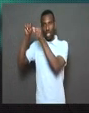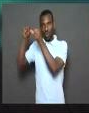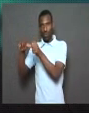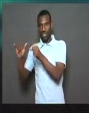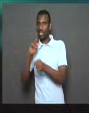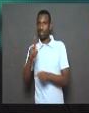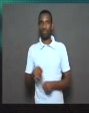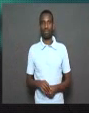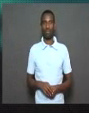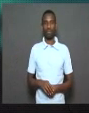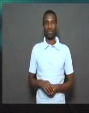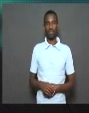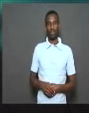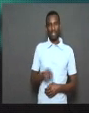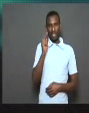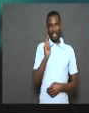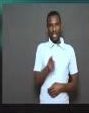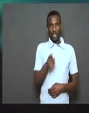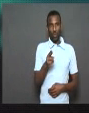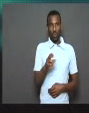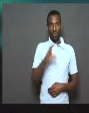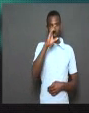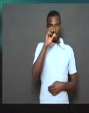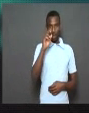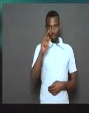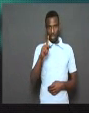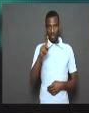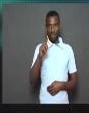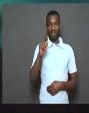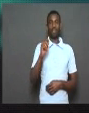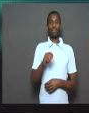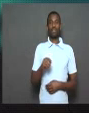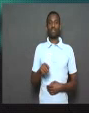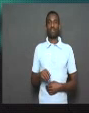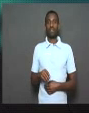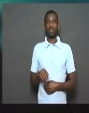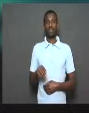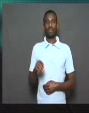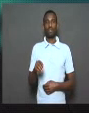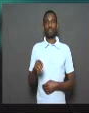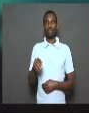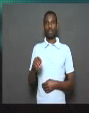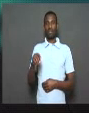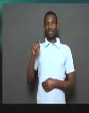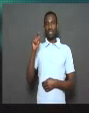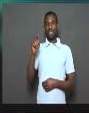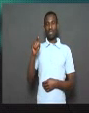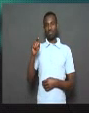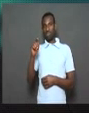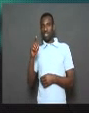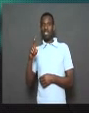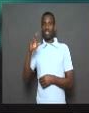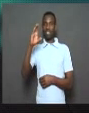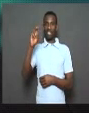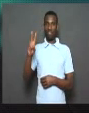The ratio of constant pressure to constant volume is commonly written